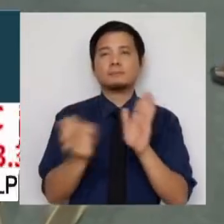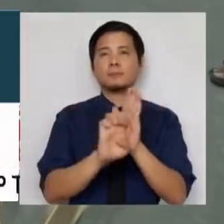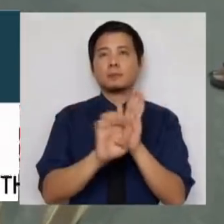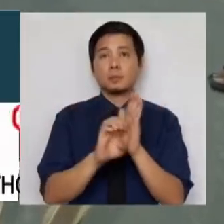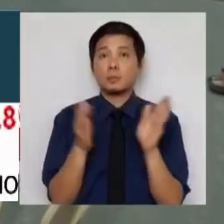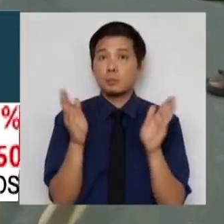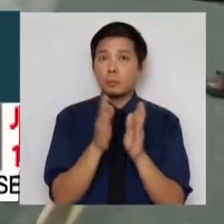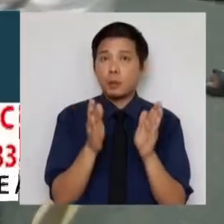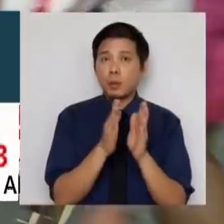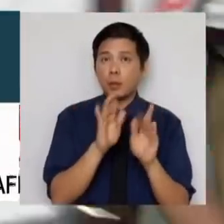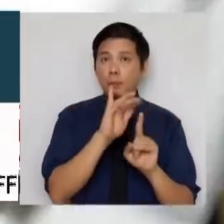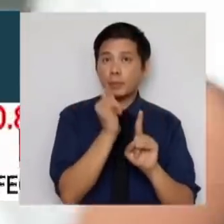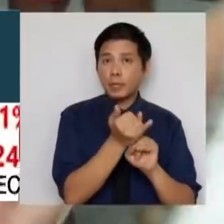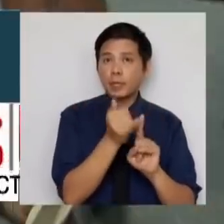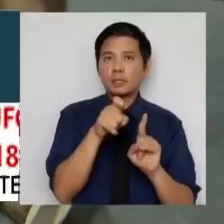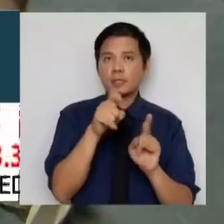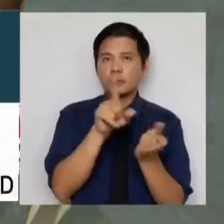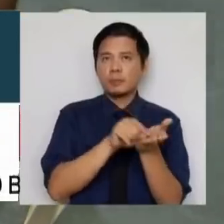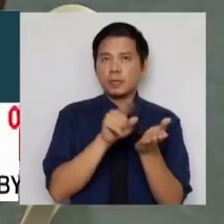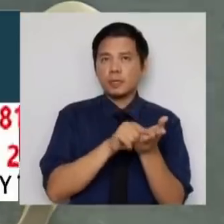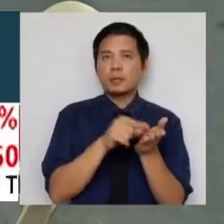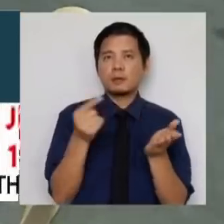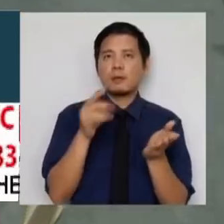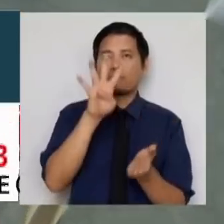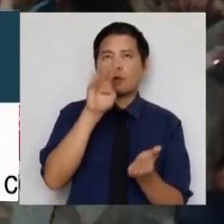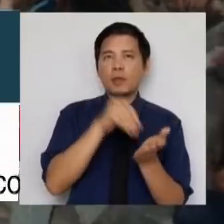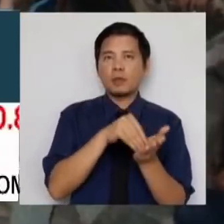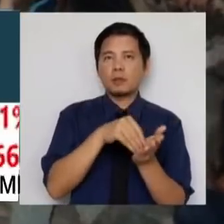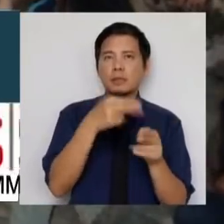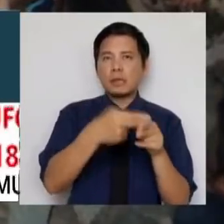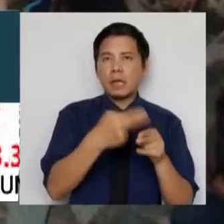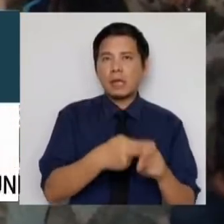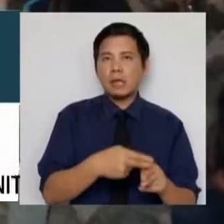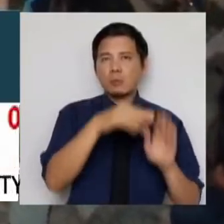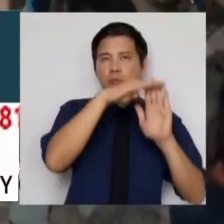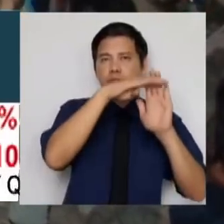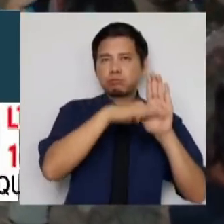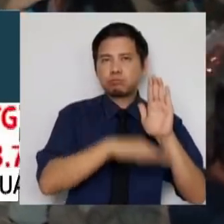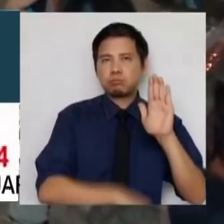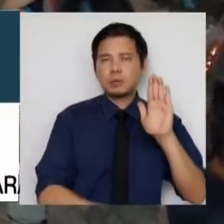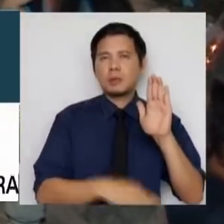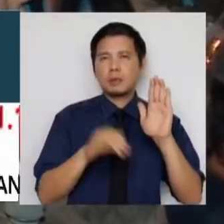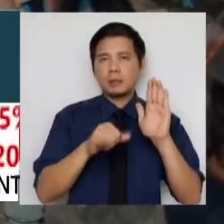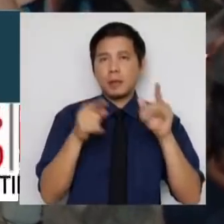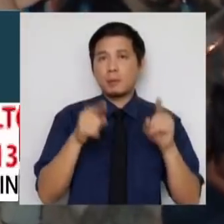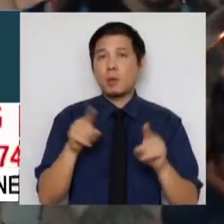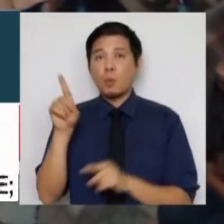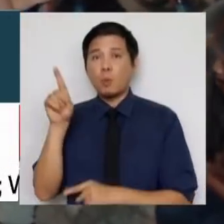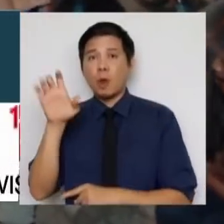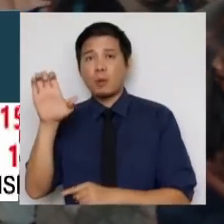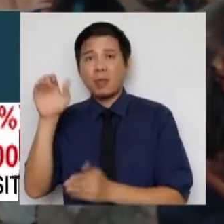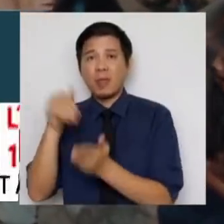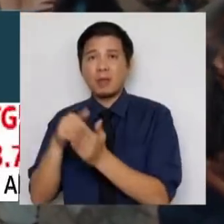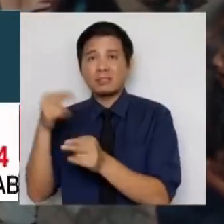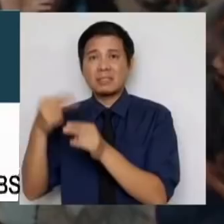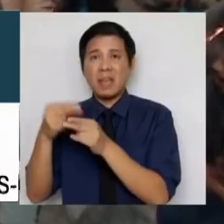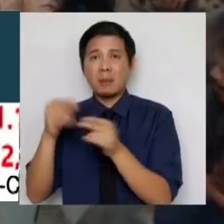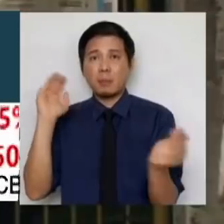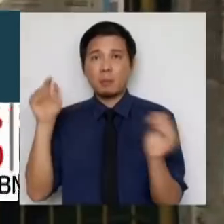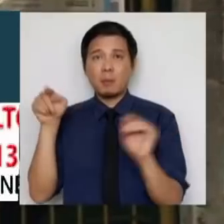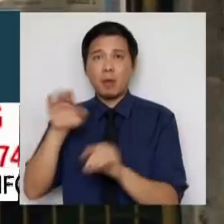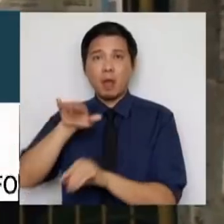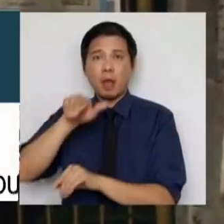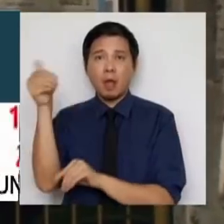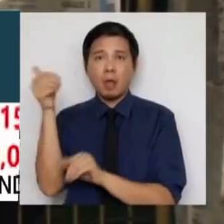easy to print out a payroll with 4,000 names, 3,000 names, but when you're printing payroll with hundreds of thousands of names, it takes quite a lot of time as